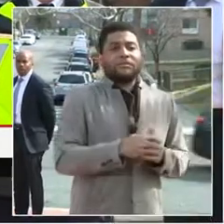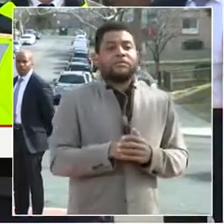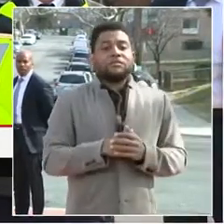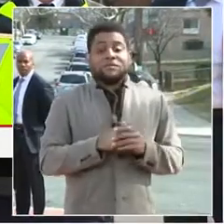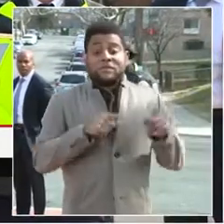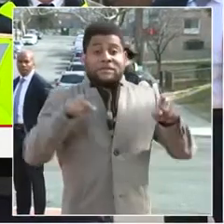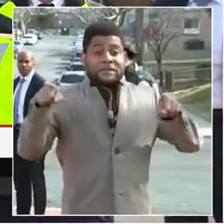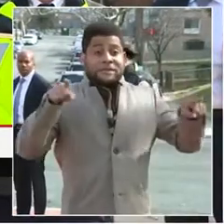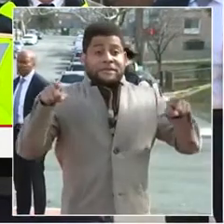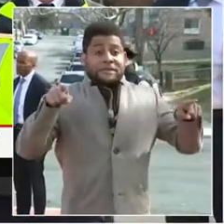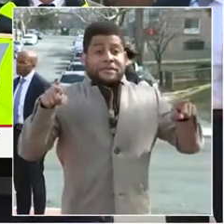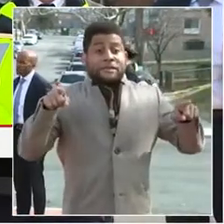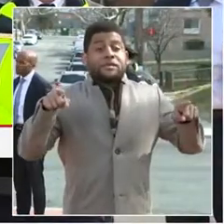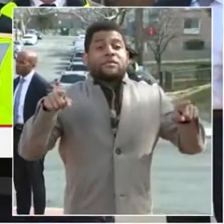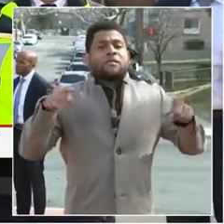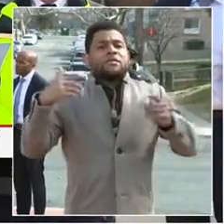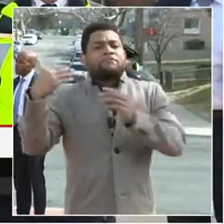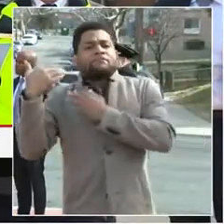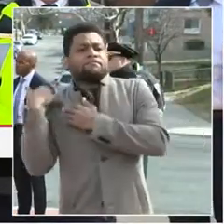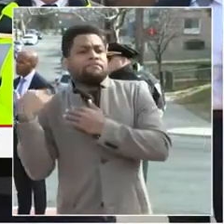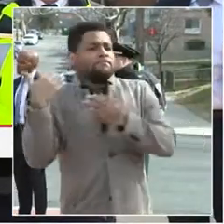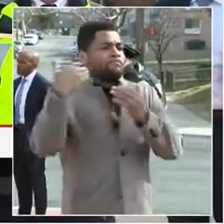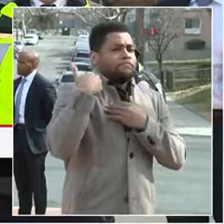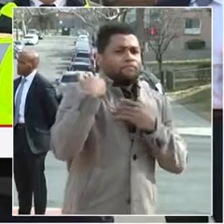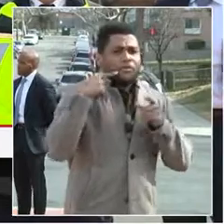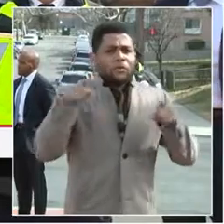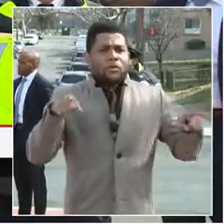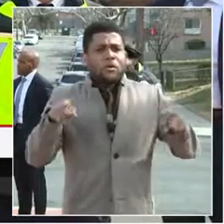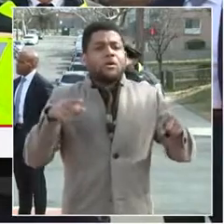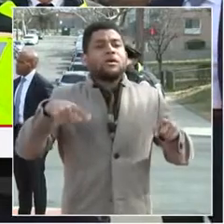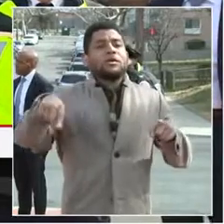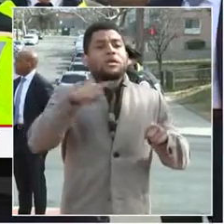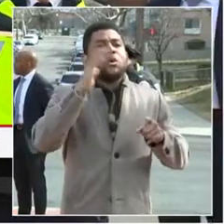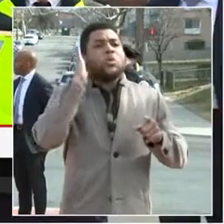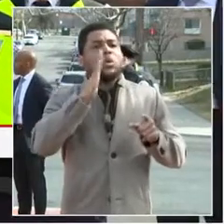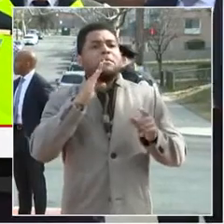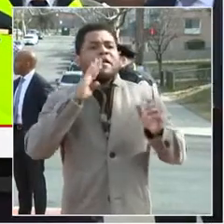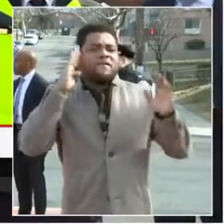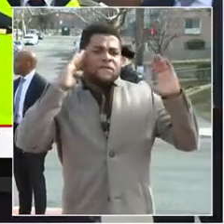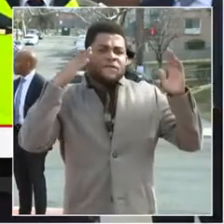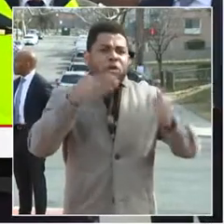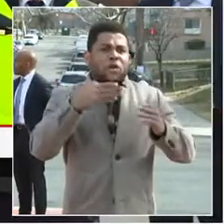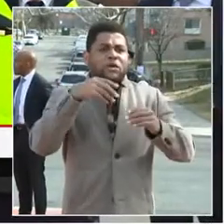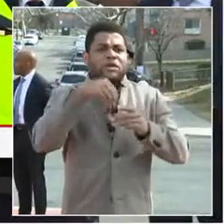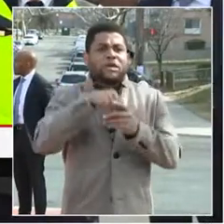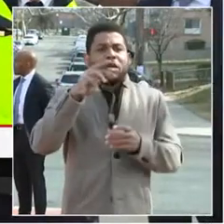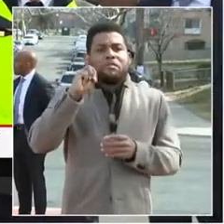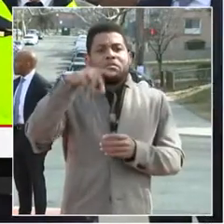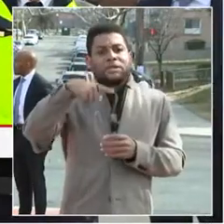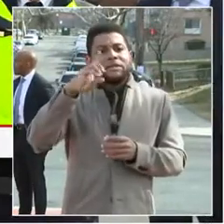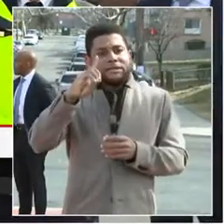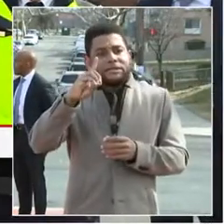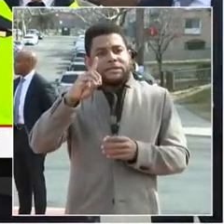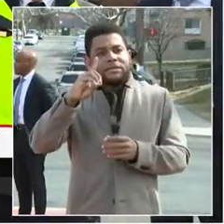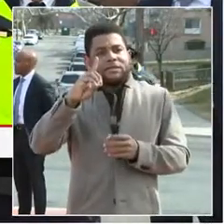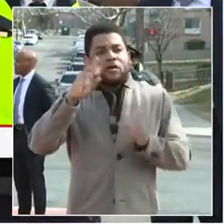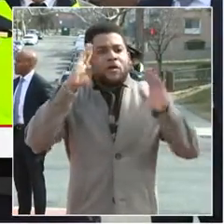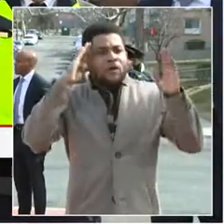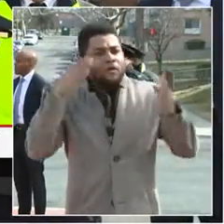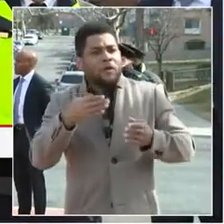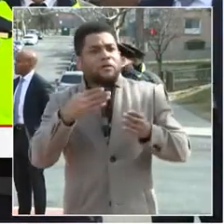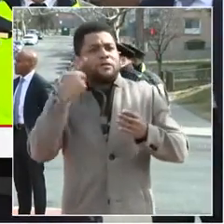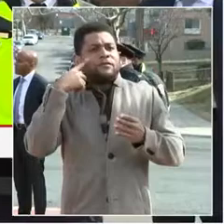7D. So these guys will be really the focal point and the MPD points of contact to really coordinate these